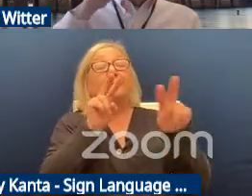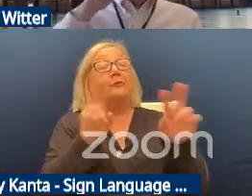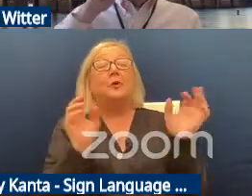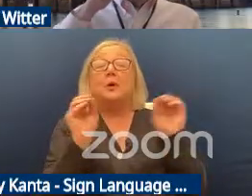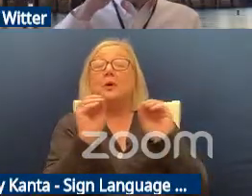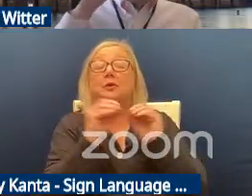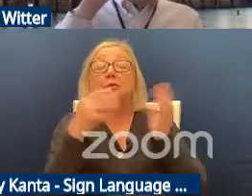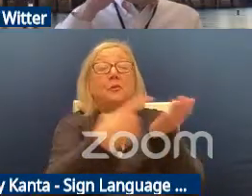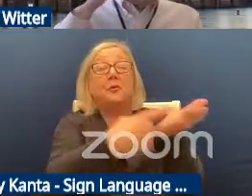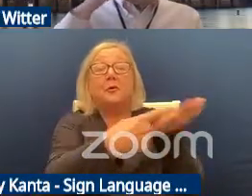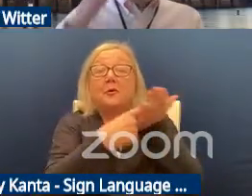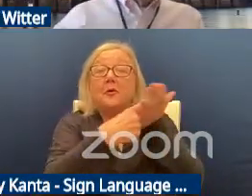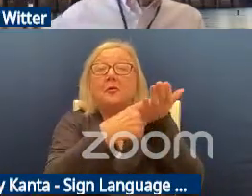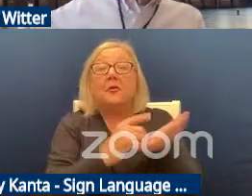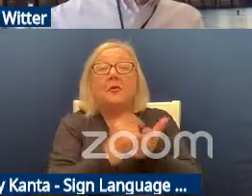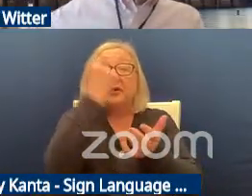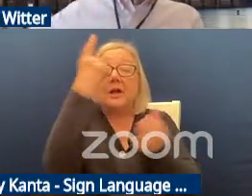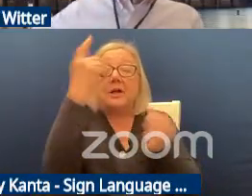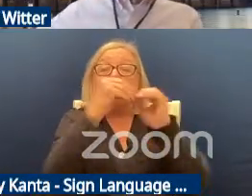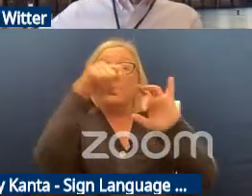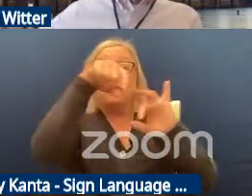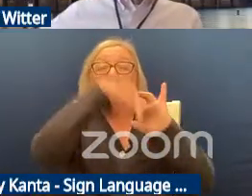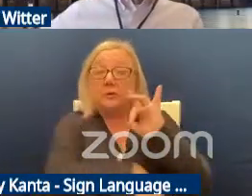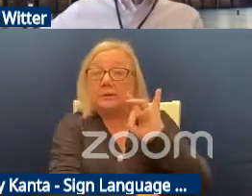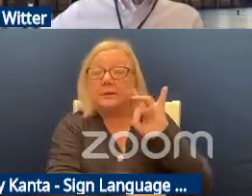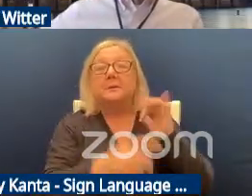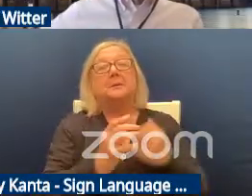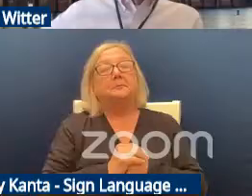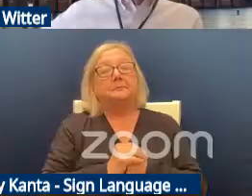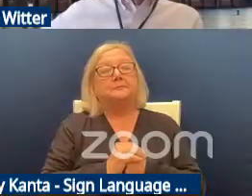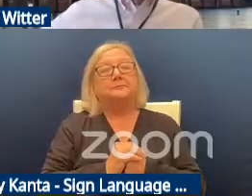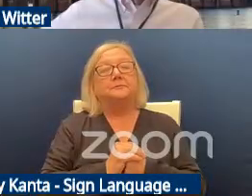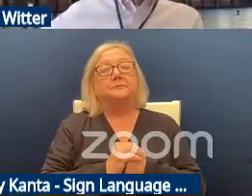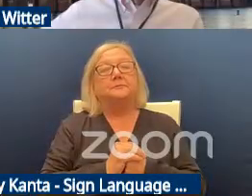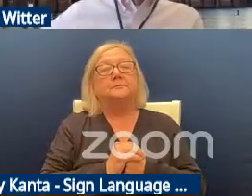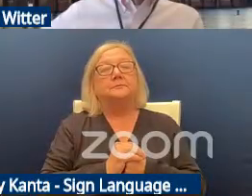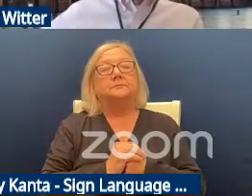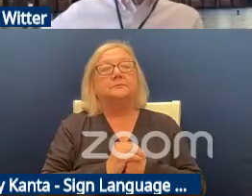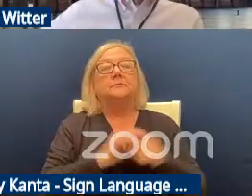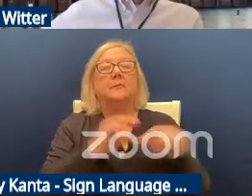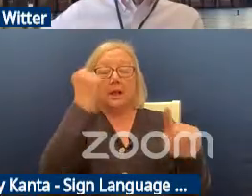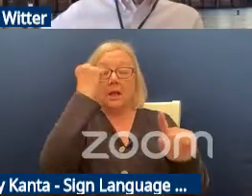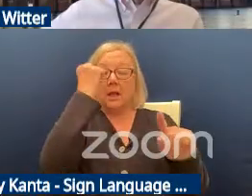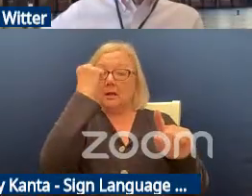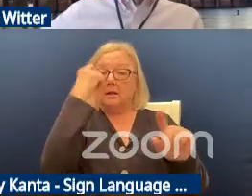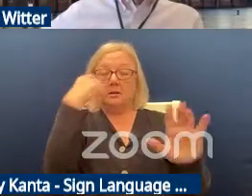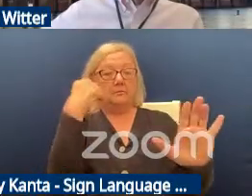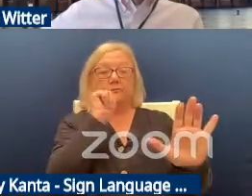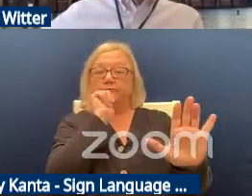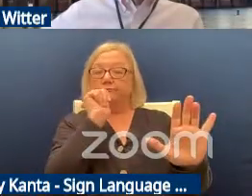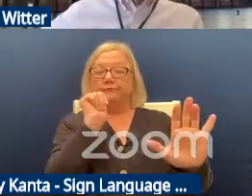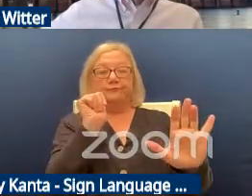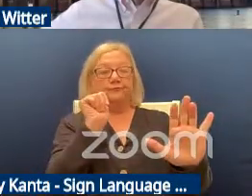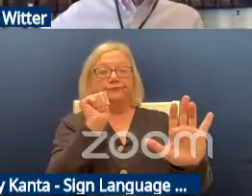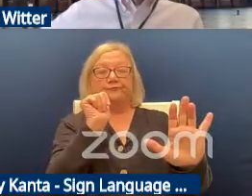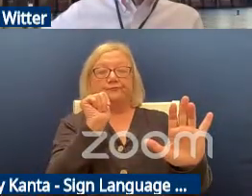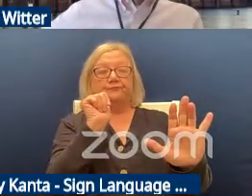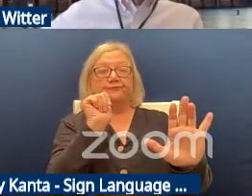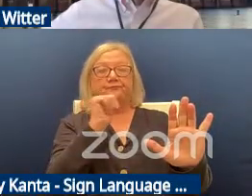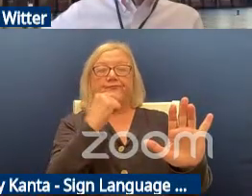digging a little deeper into it and understanding, moving beyond just stamped concrete